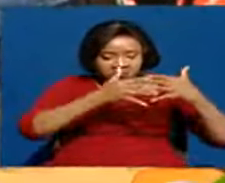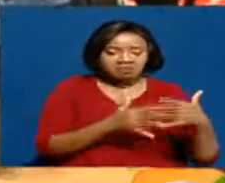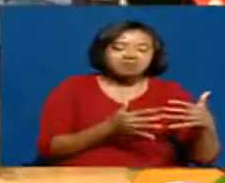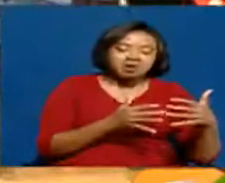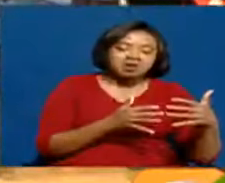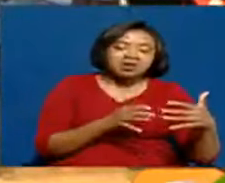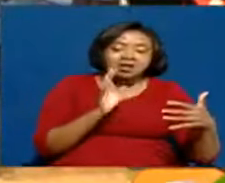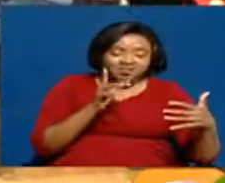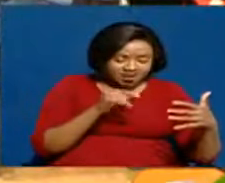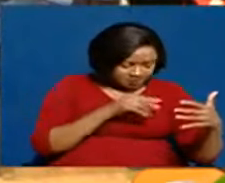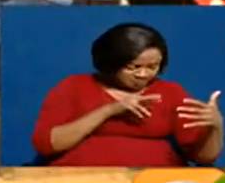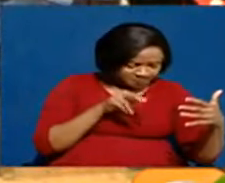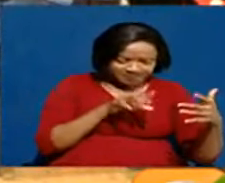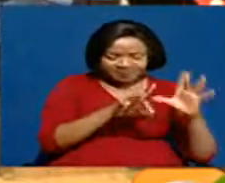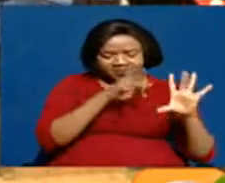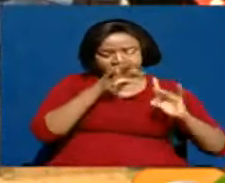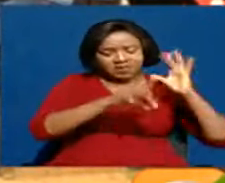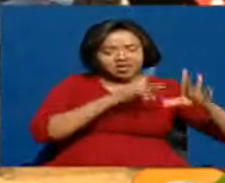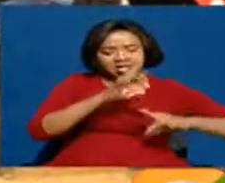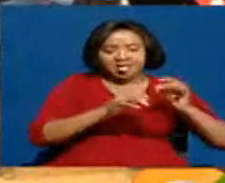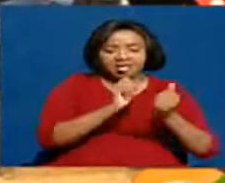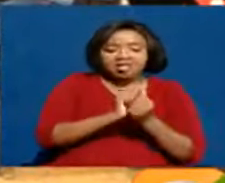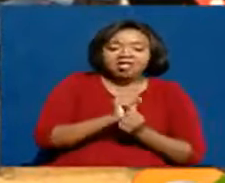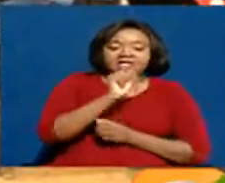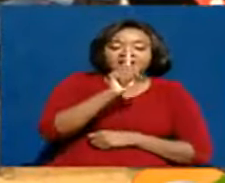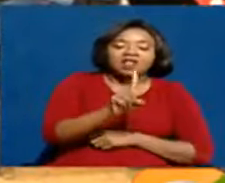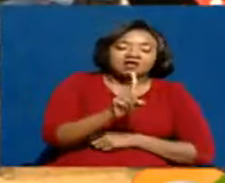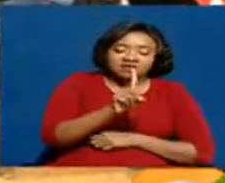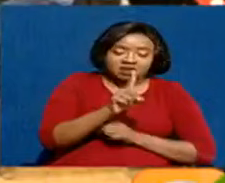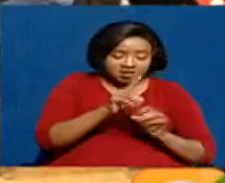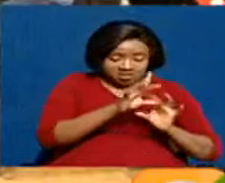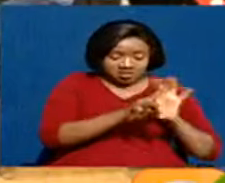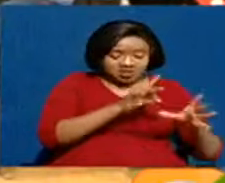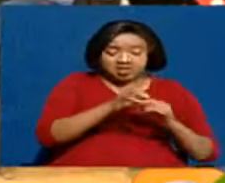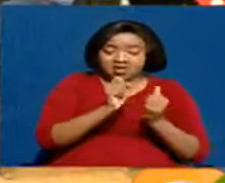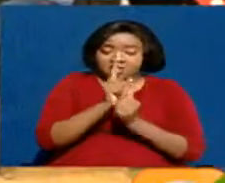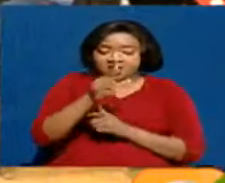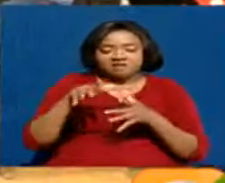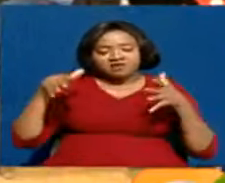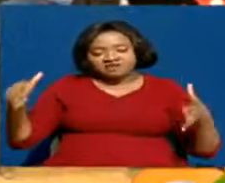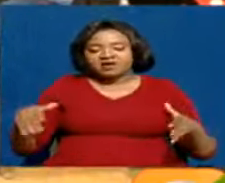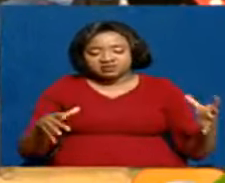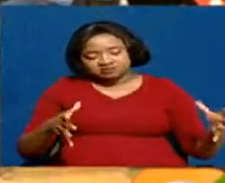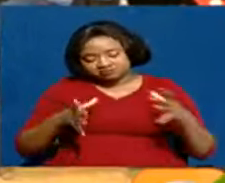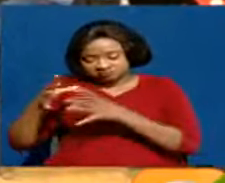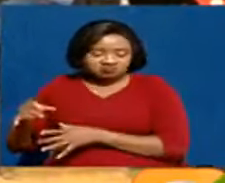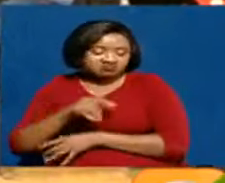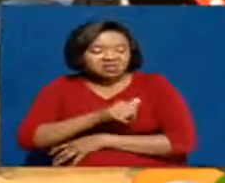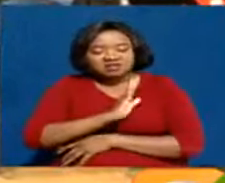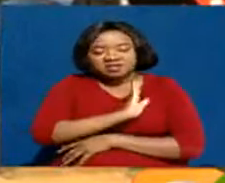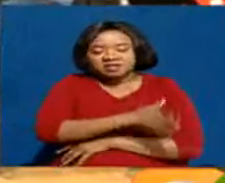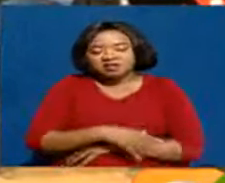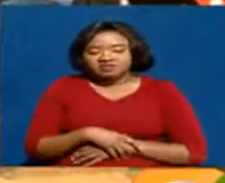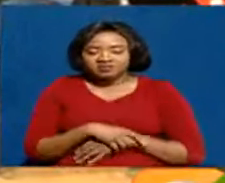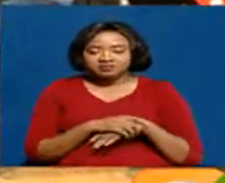boma 11. Walitoa yote kwa boma but 3 kilometers away from my house. Wakaenda wakaselect zile big